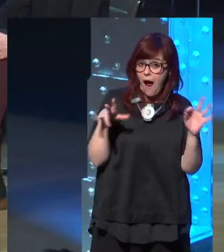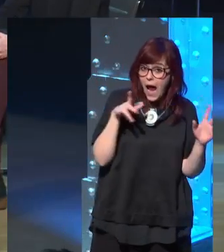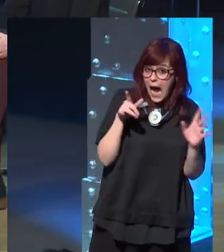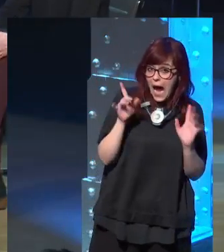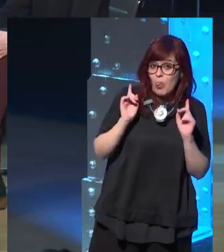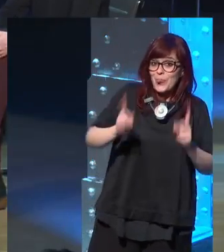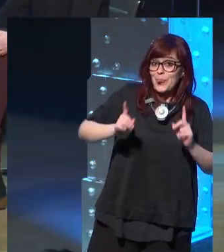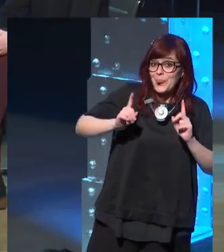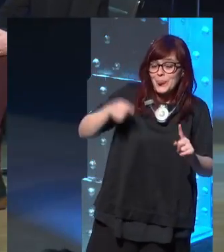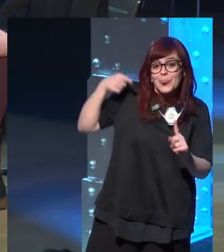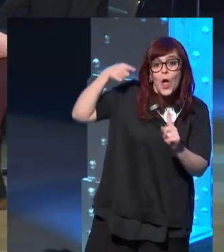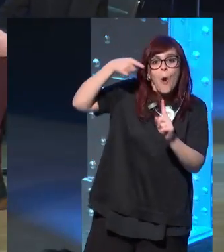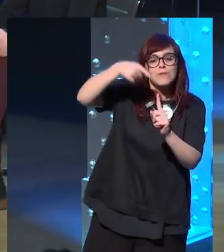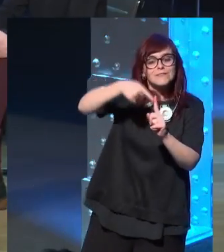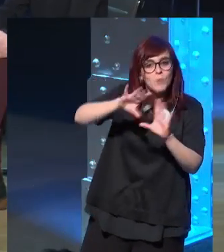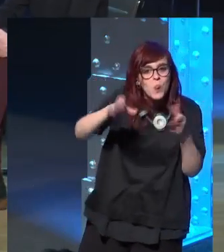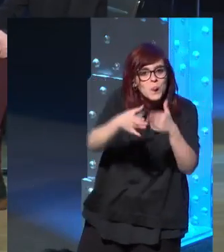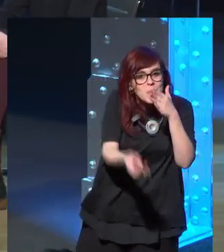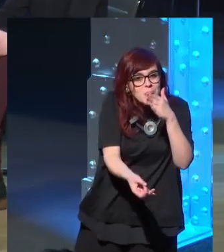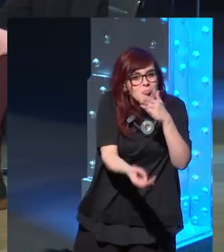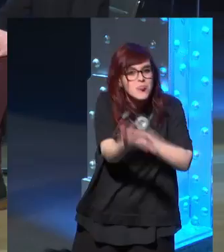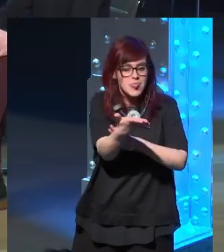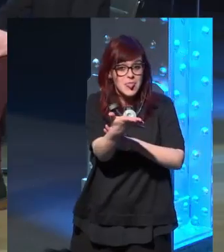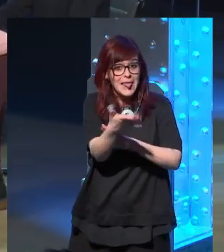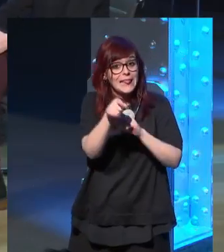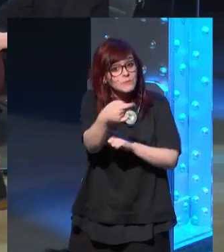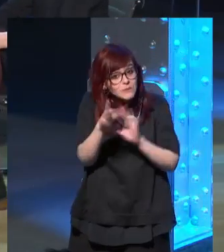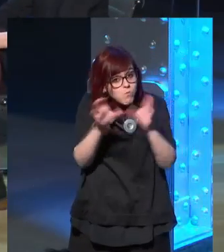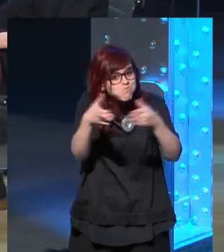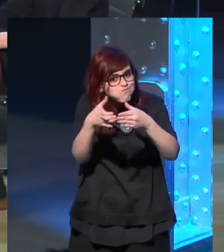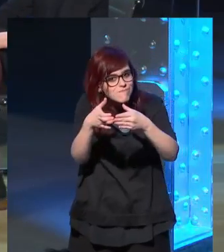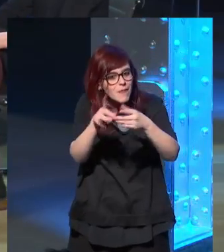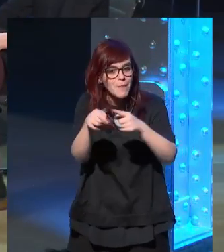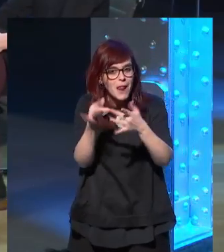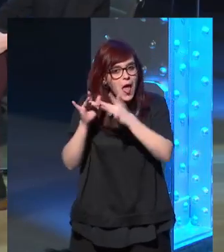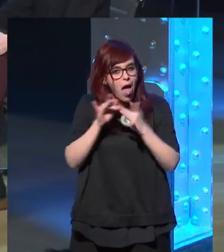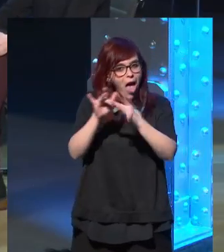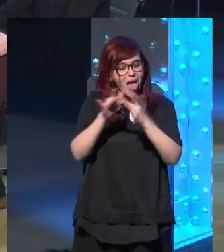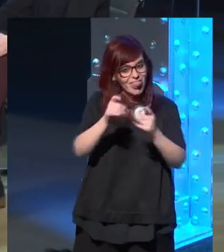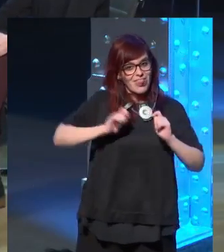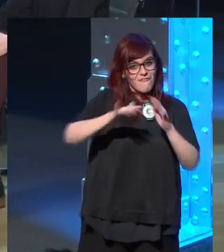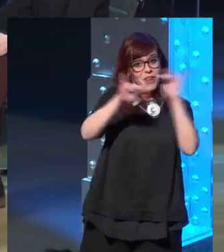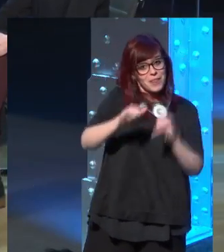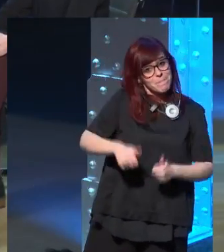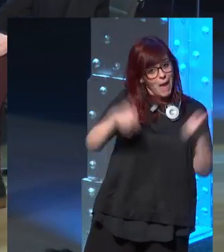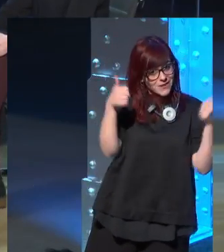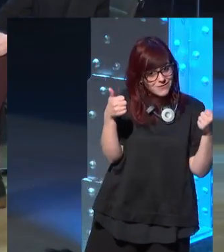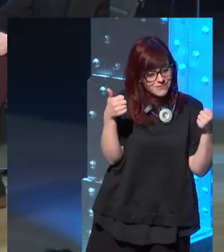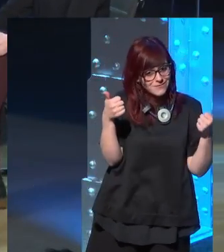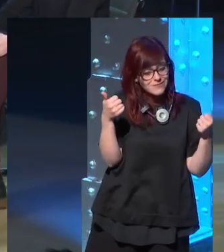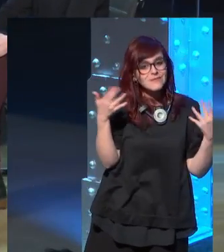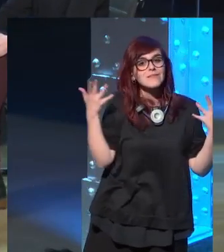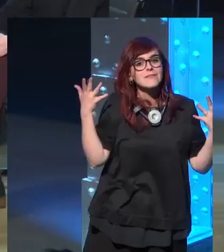relationships to strengthen and happen. And I think one of